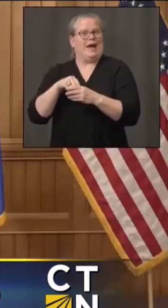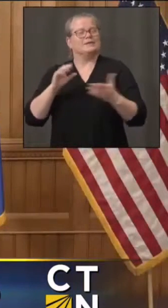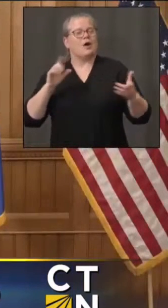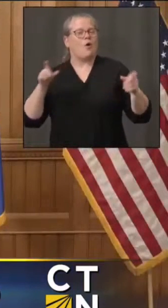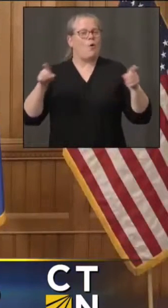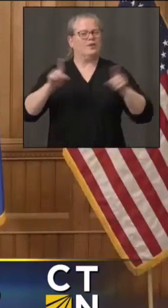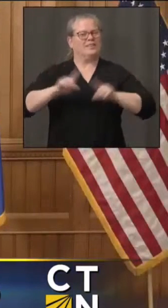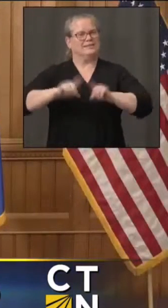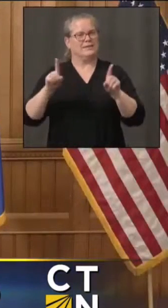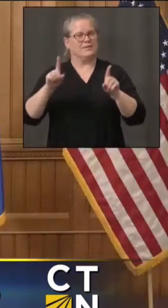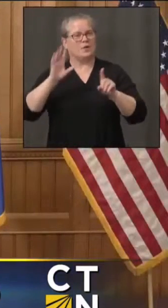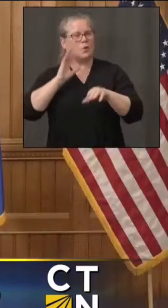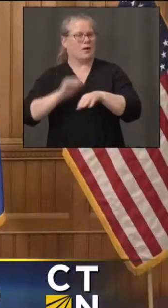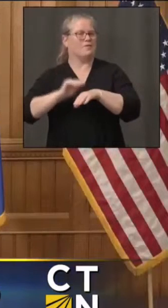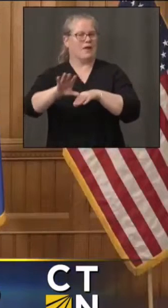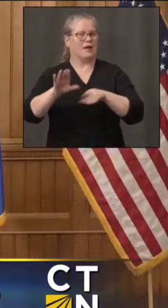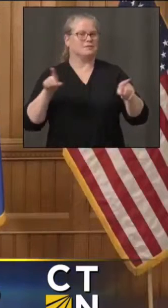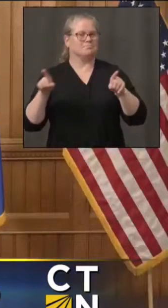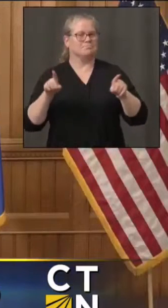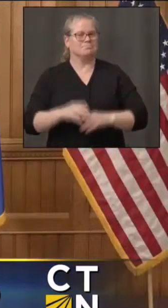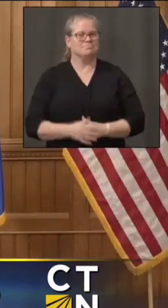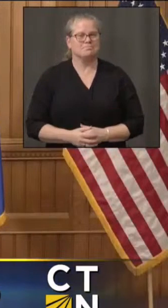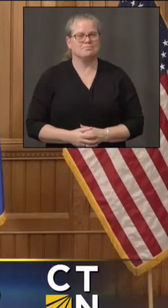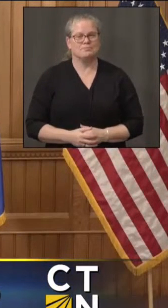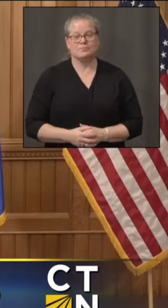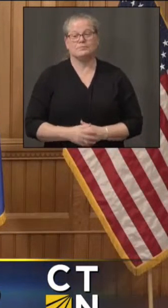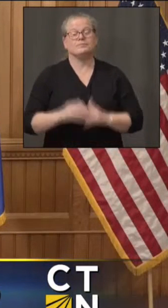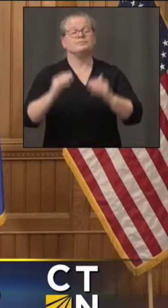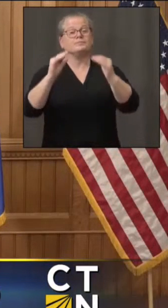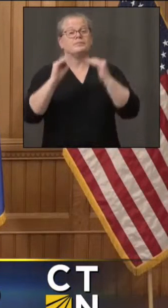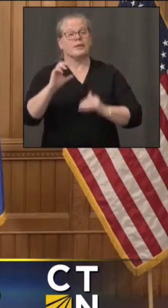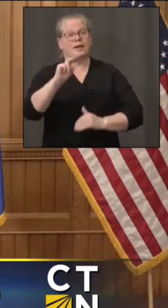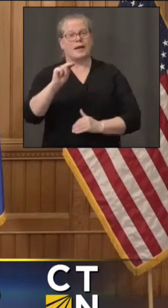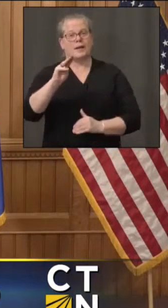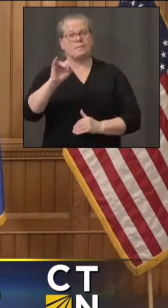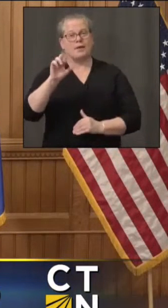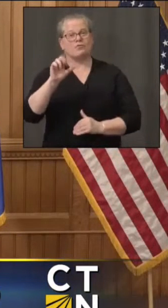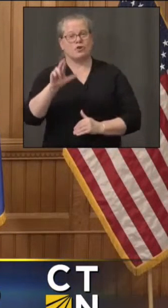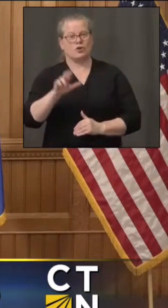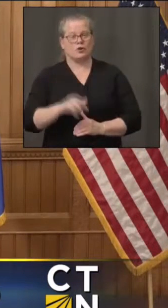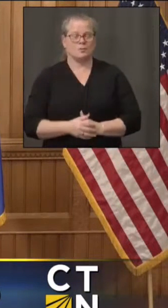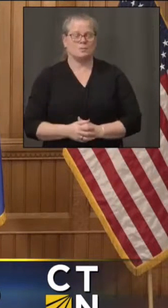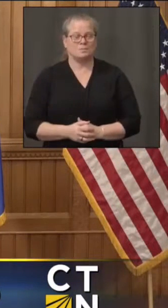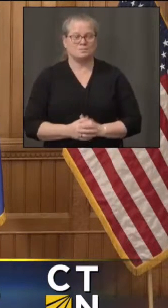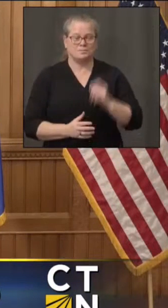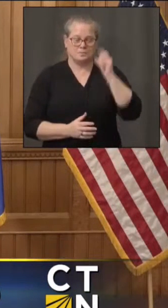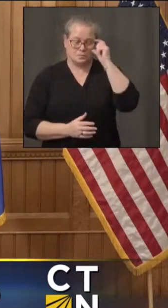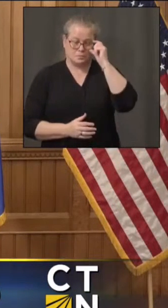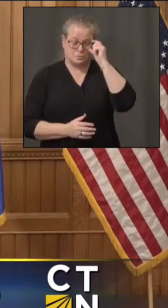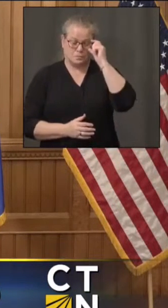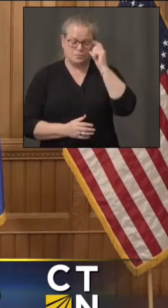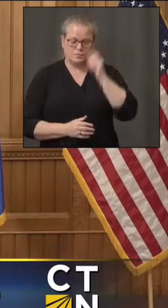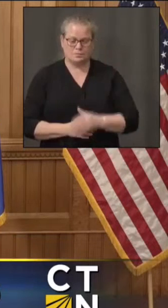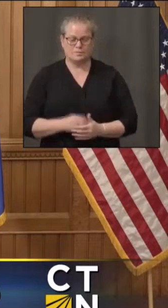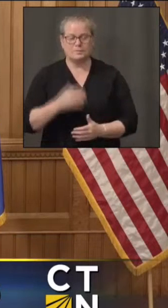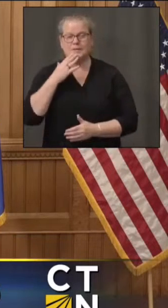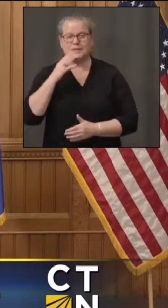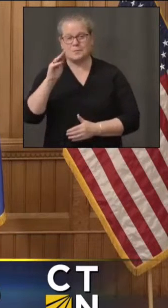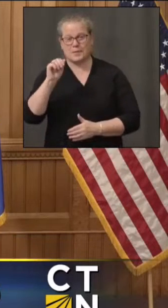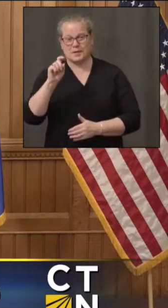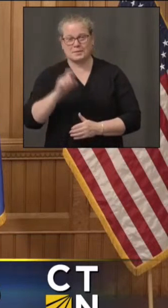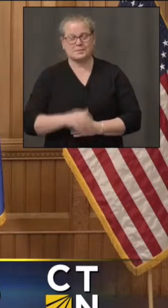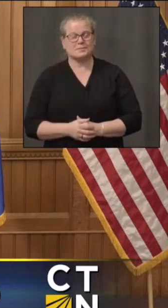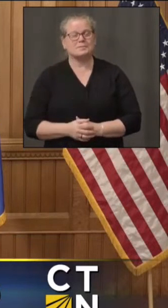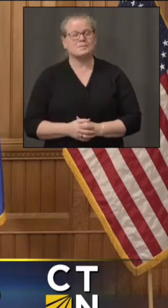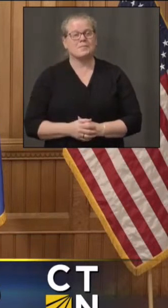Thank you. The Connecticut Mirror. Thanks, Max. Governor, I wanted